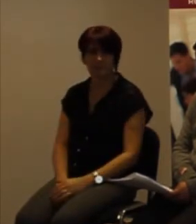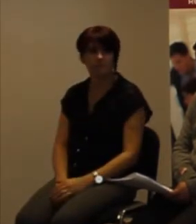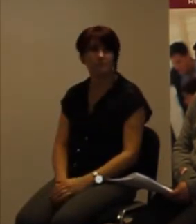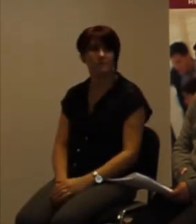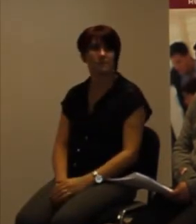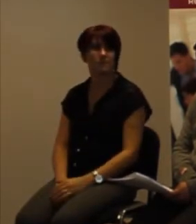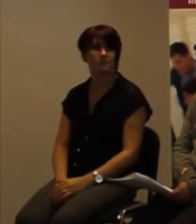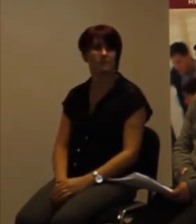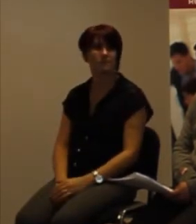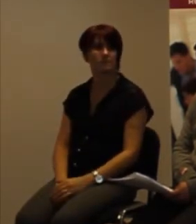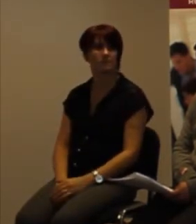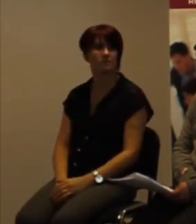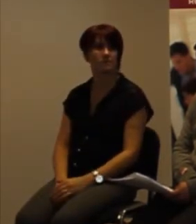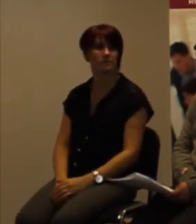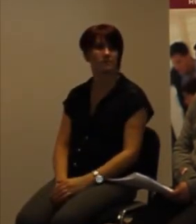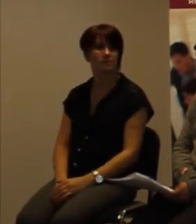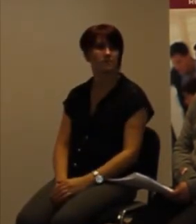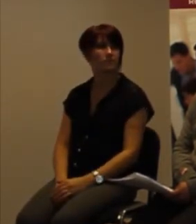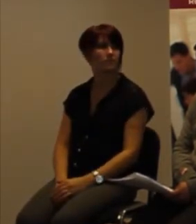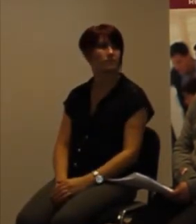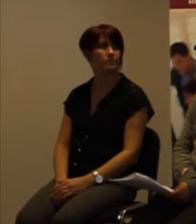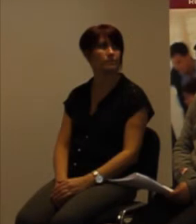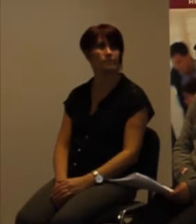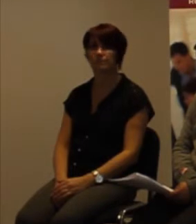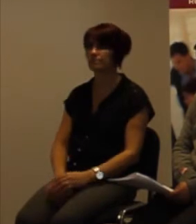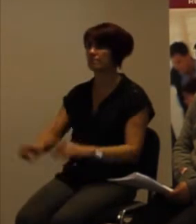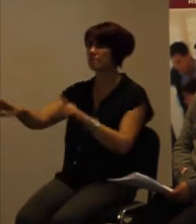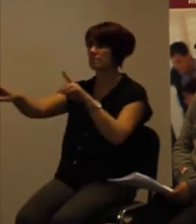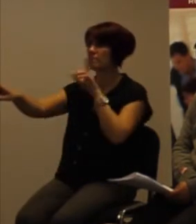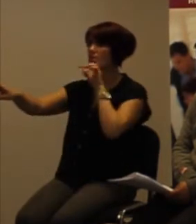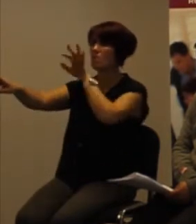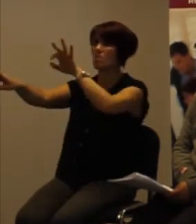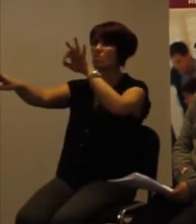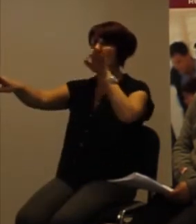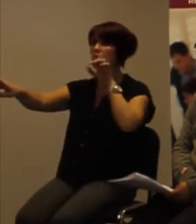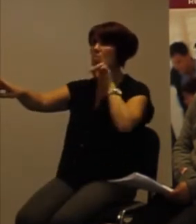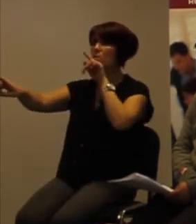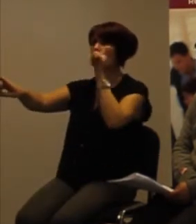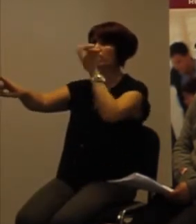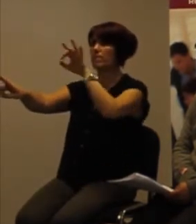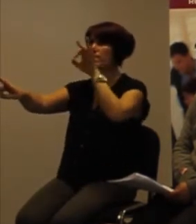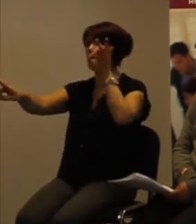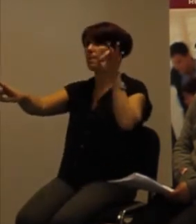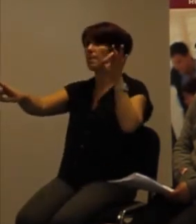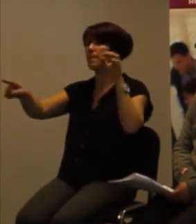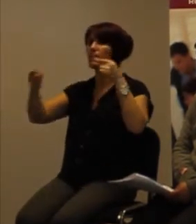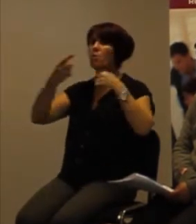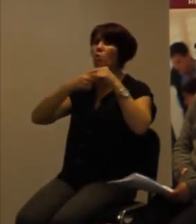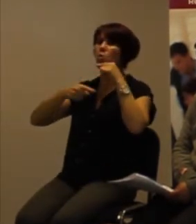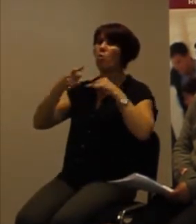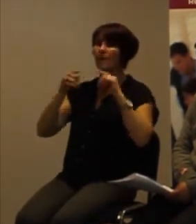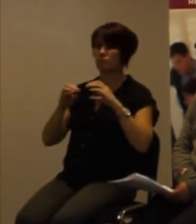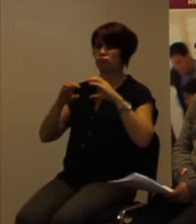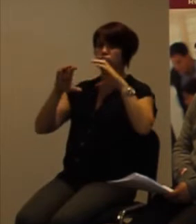are going to use Braille. Right, can I just ask a Yes. question? Yes. Can you just go back to large Yes. formats